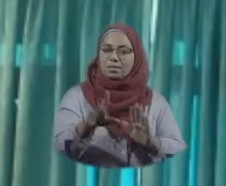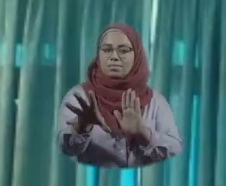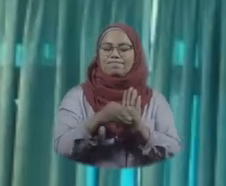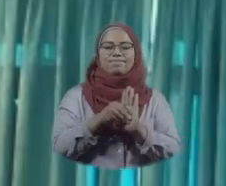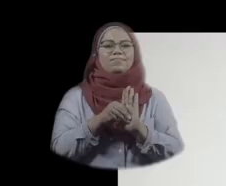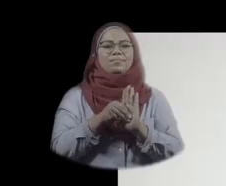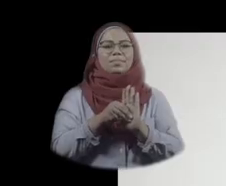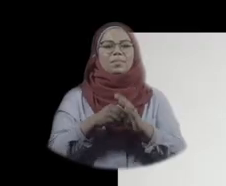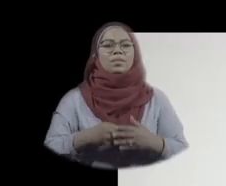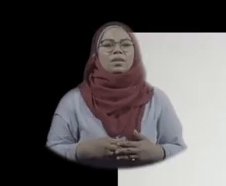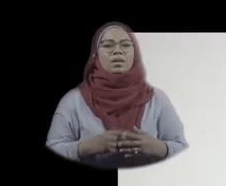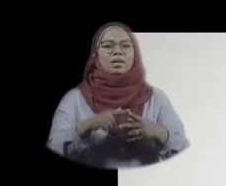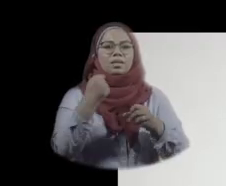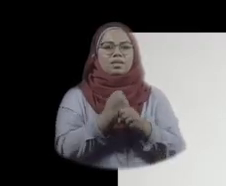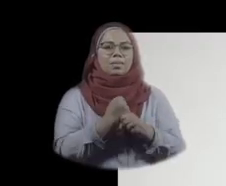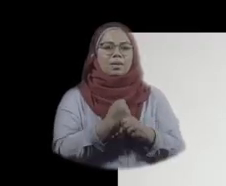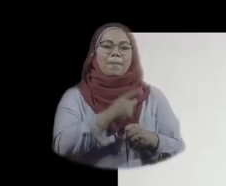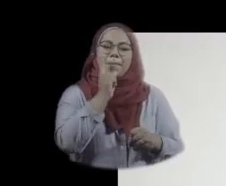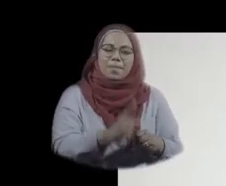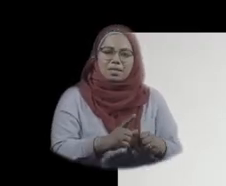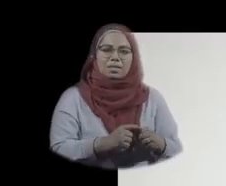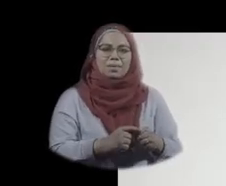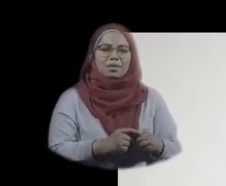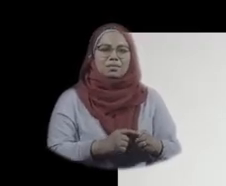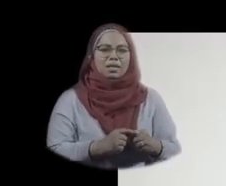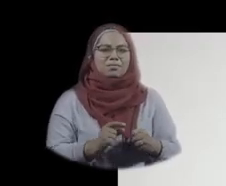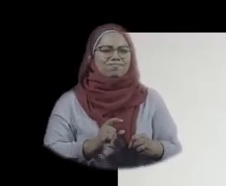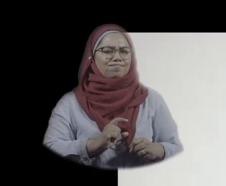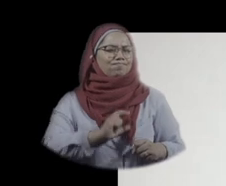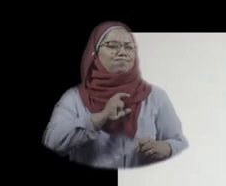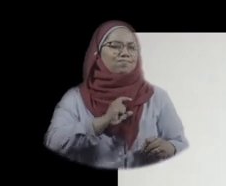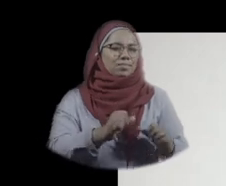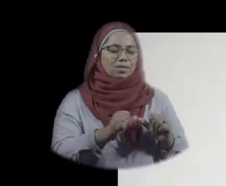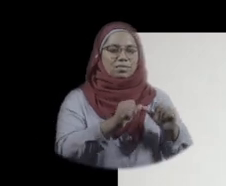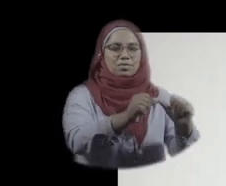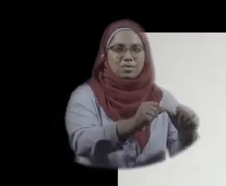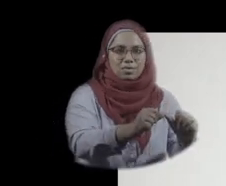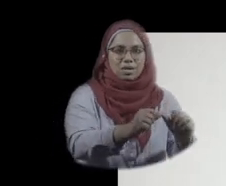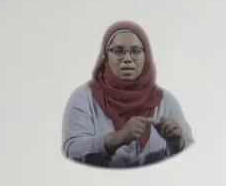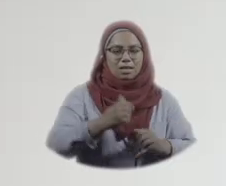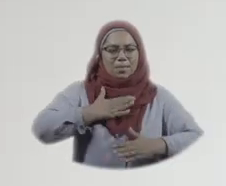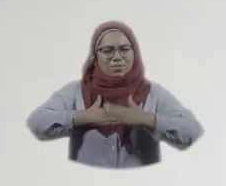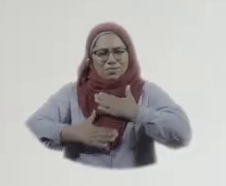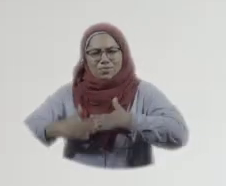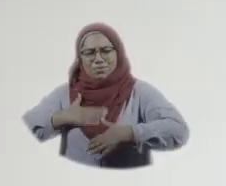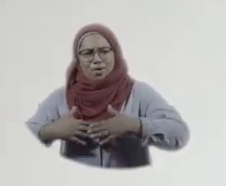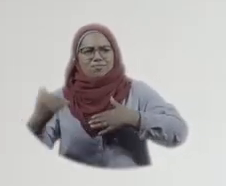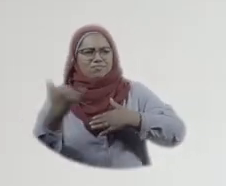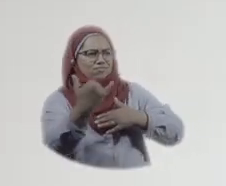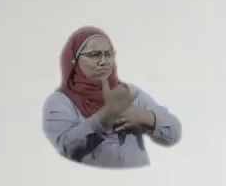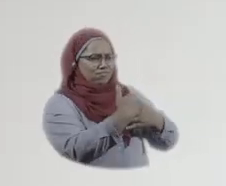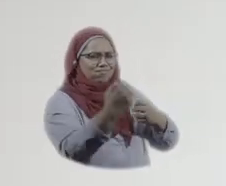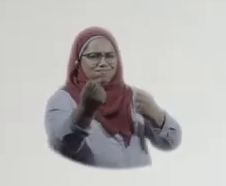should have? Being able to go forward, having the patience to go against all